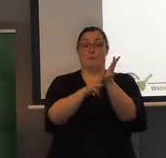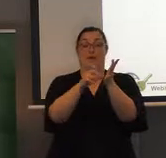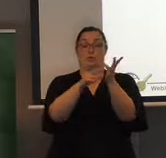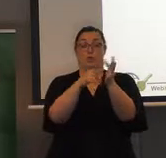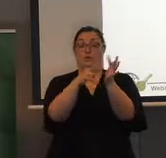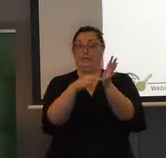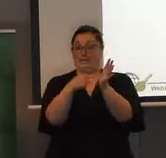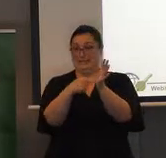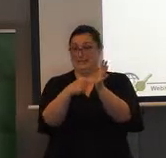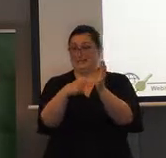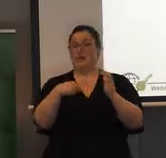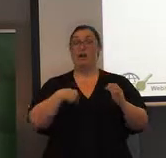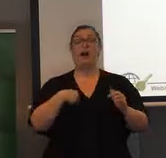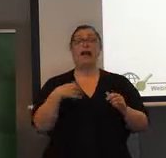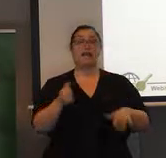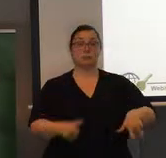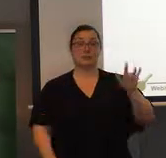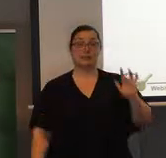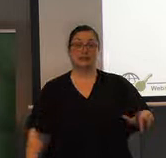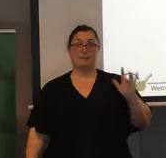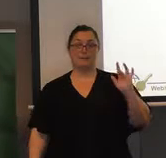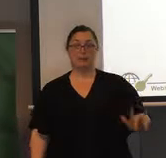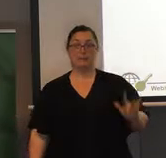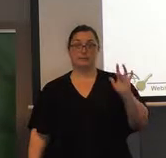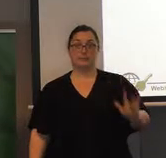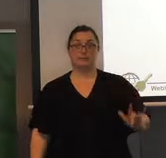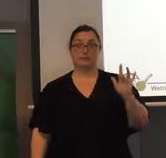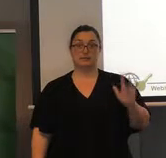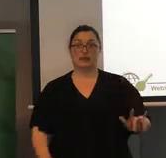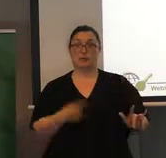main content, I would have had to hit my tab key